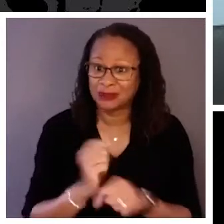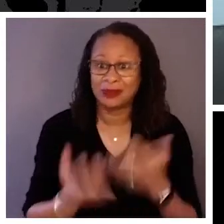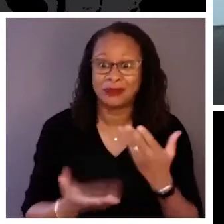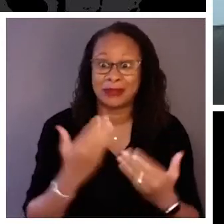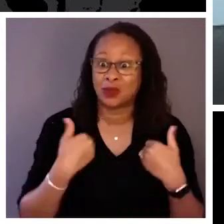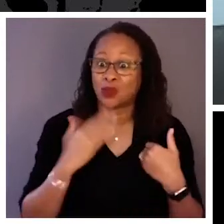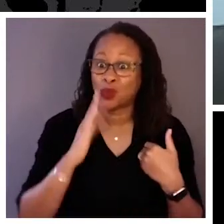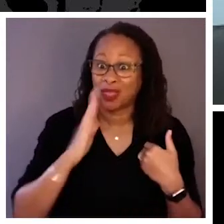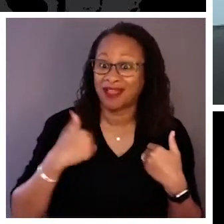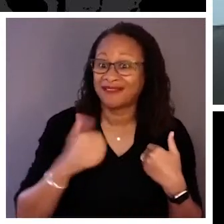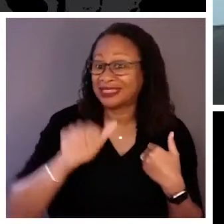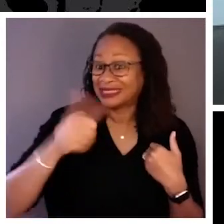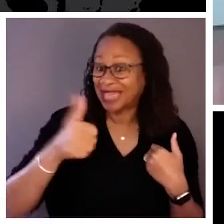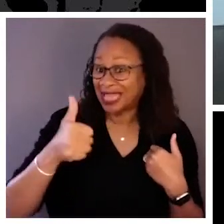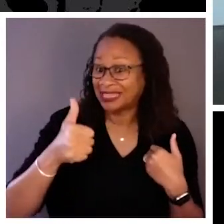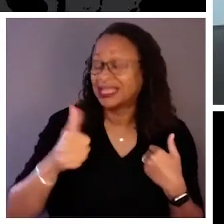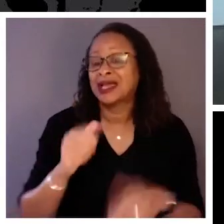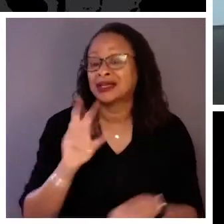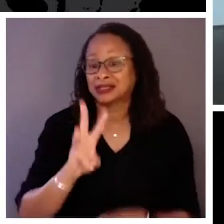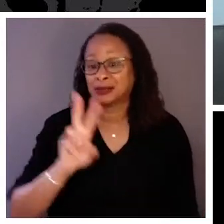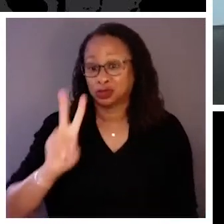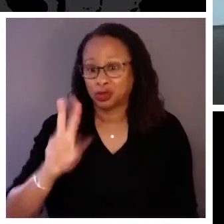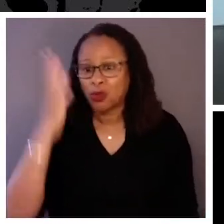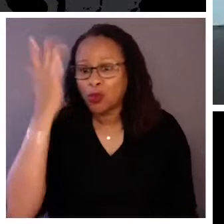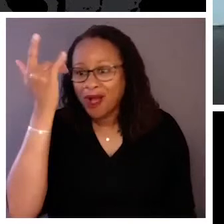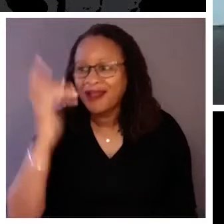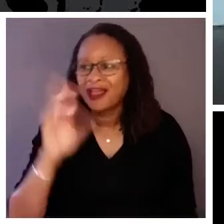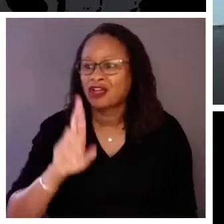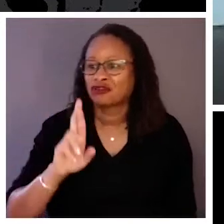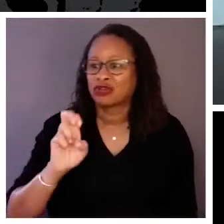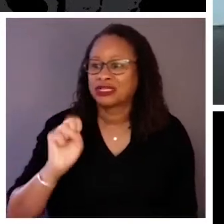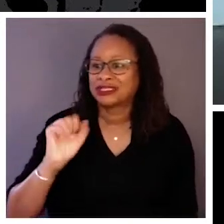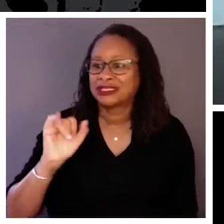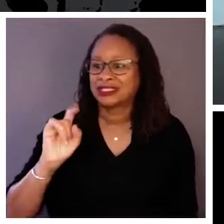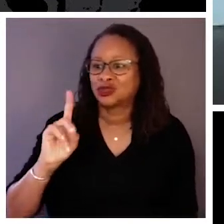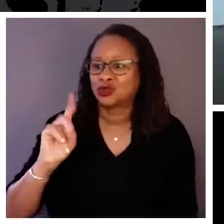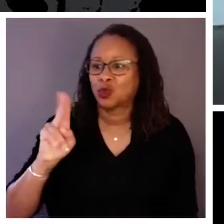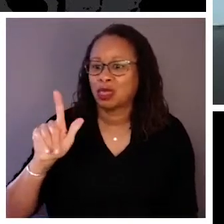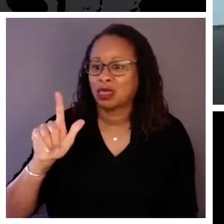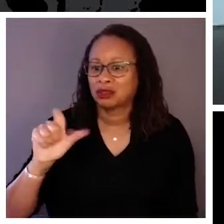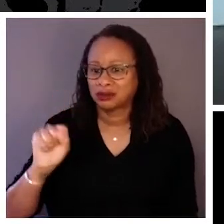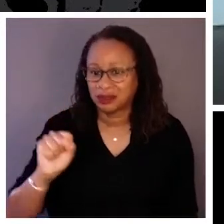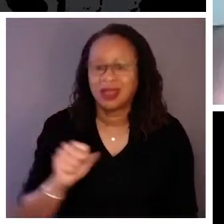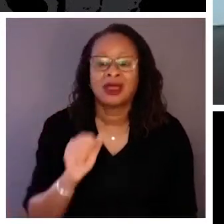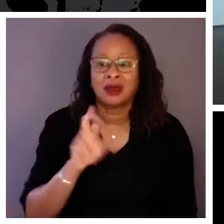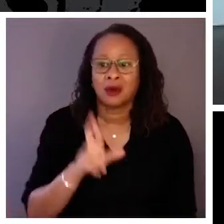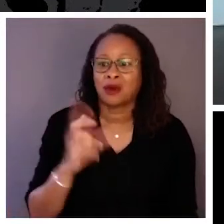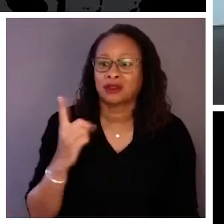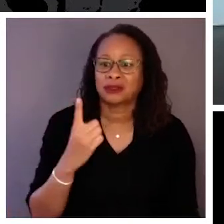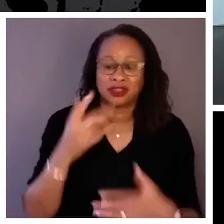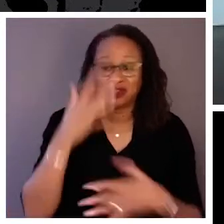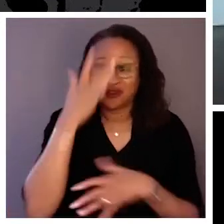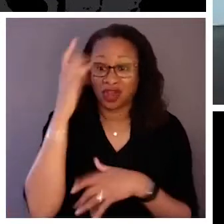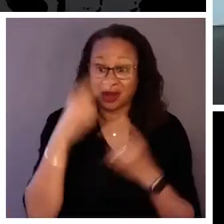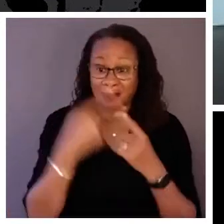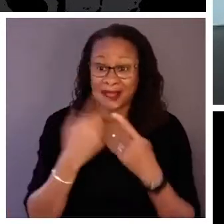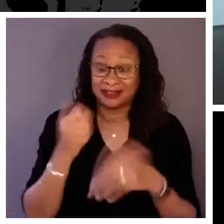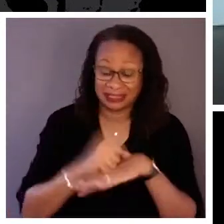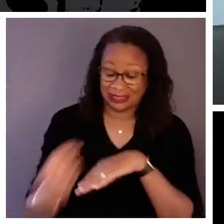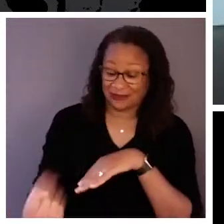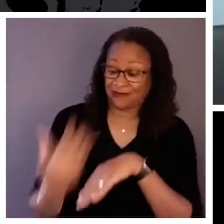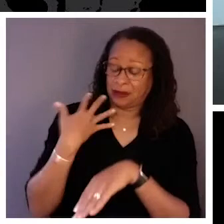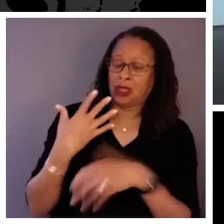Why? Residuals and maybe something you forgot about that is sending you a W-2 in